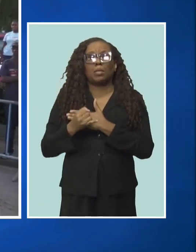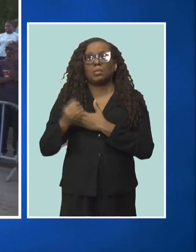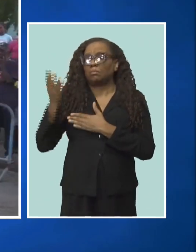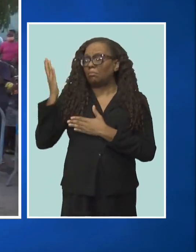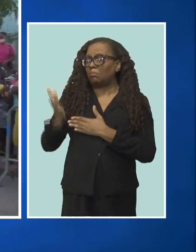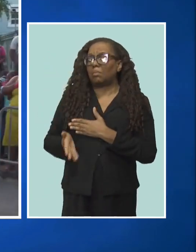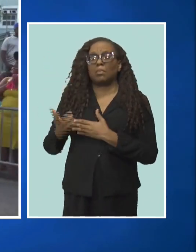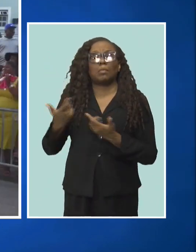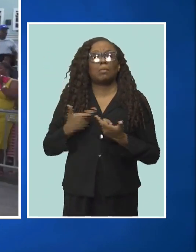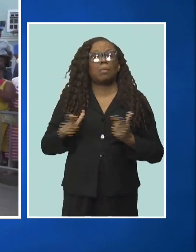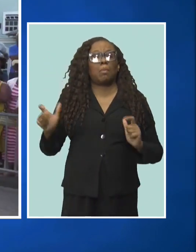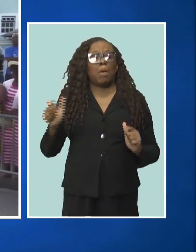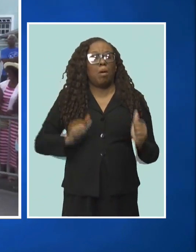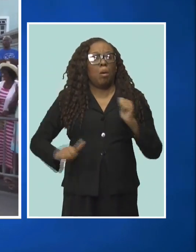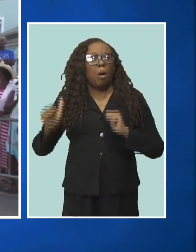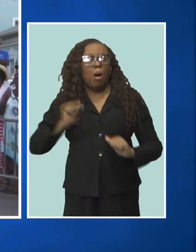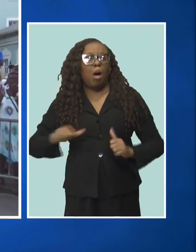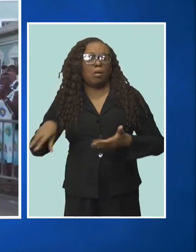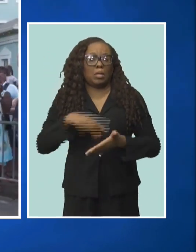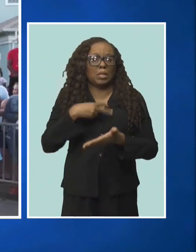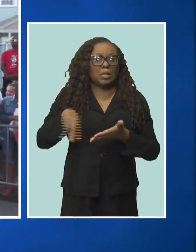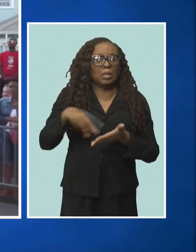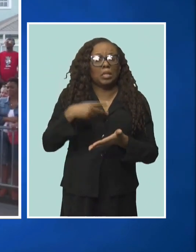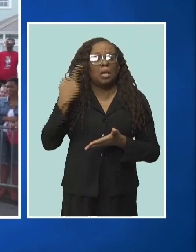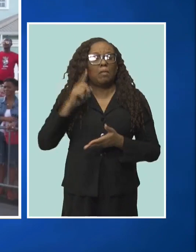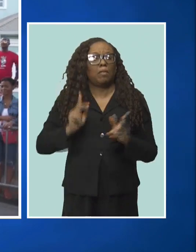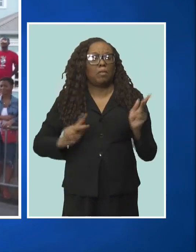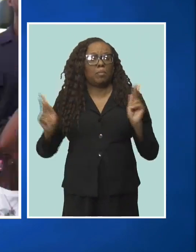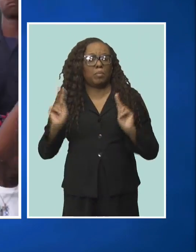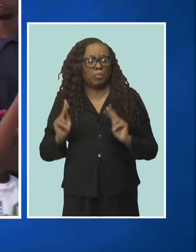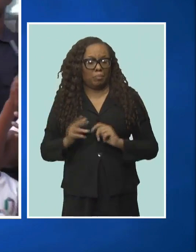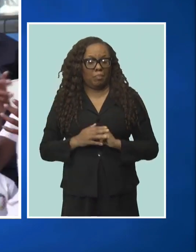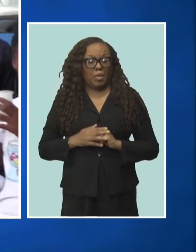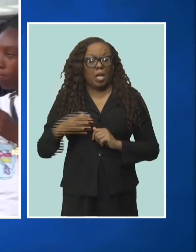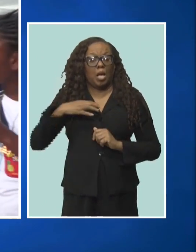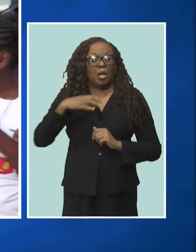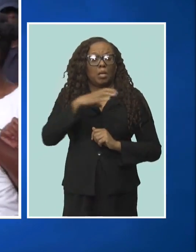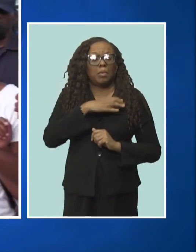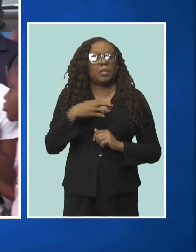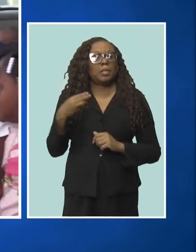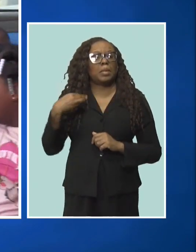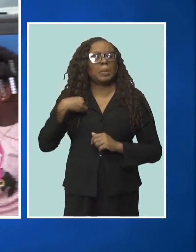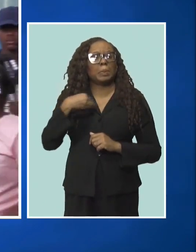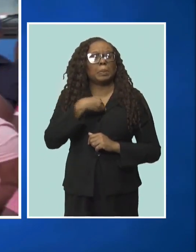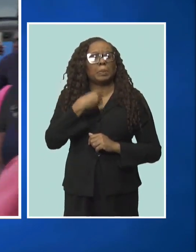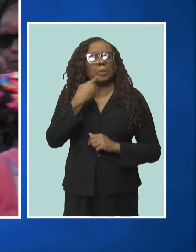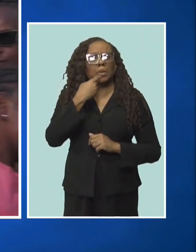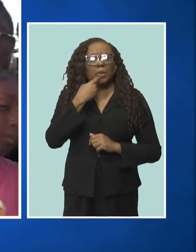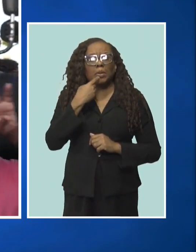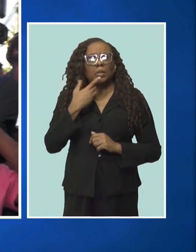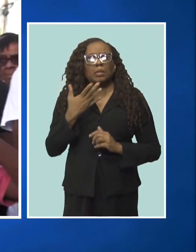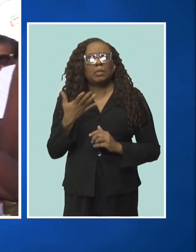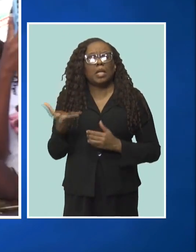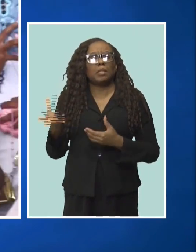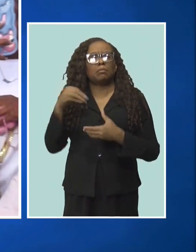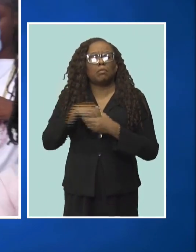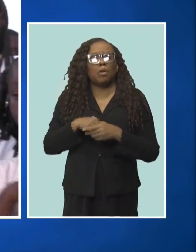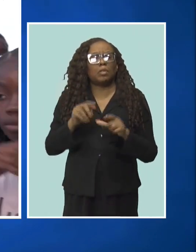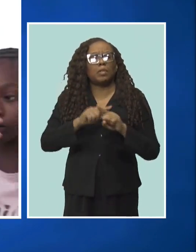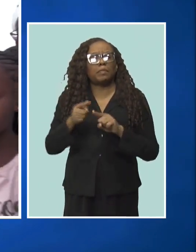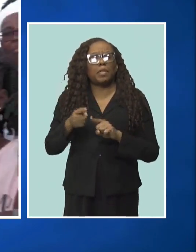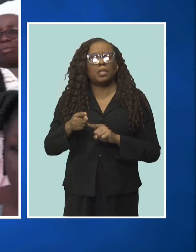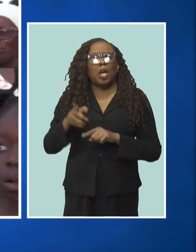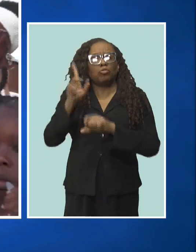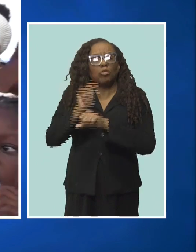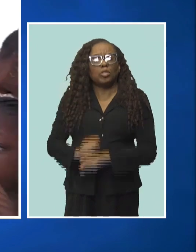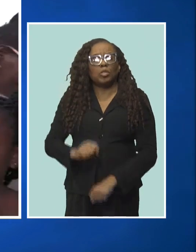become a special attraction for the locals and tourists. Committee member Donnie Allen says they brought back some things of yesteryear, and